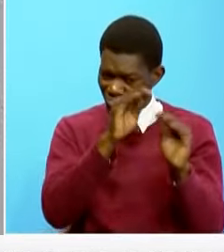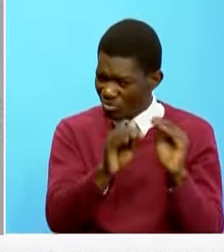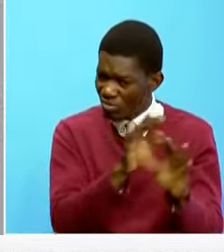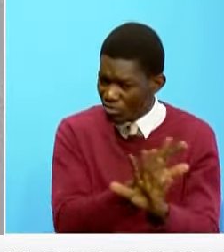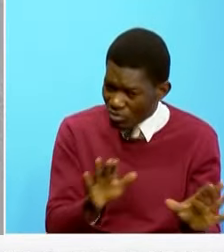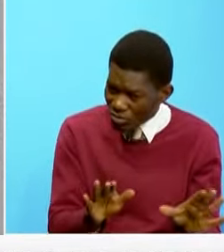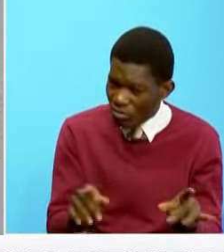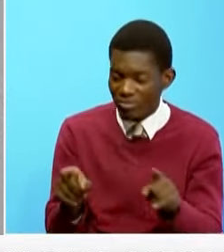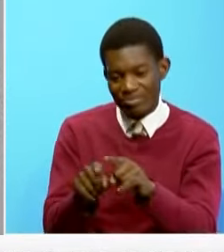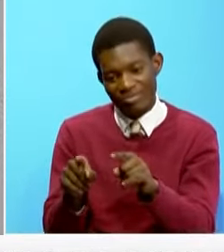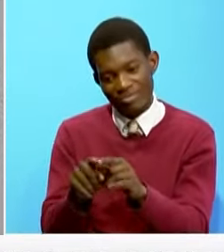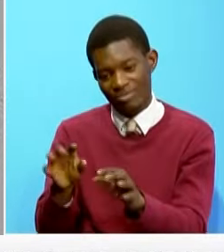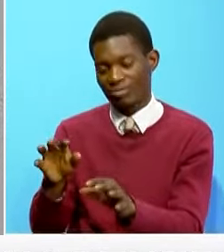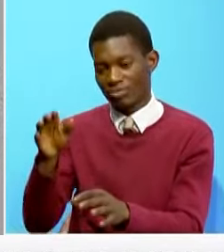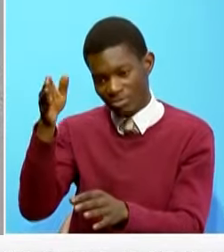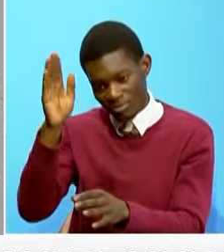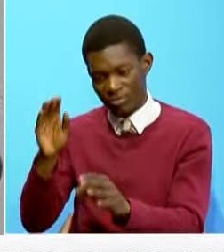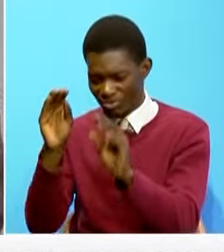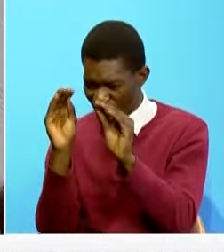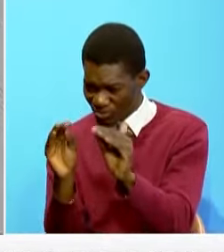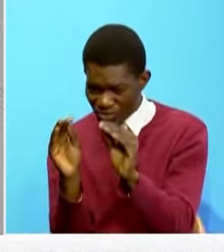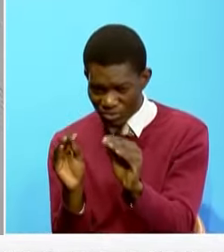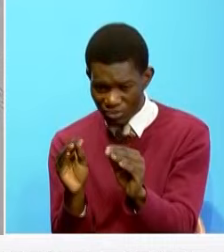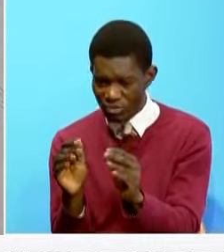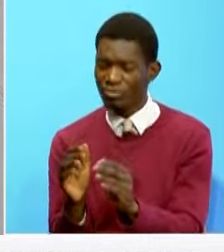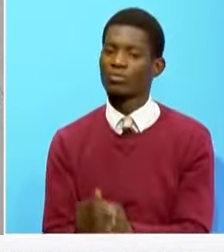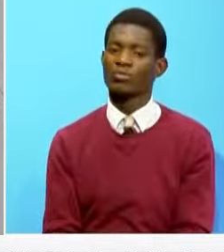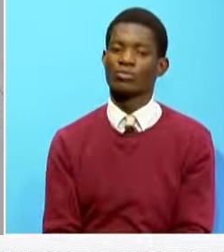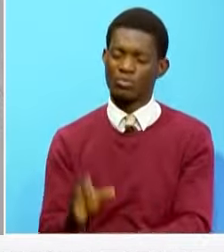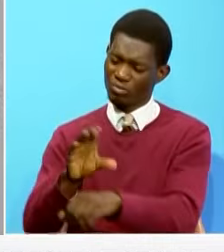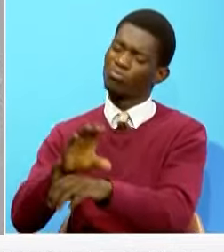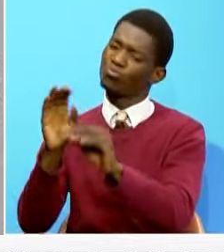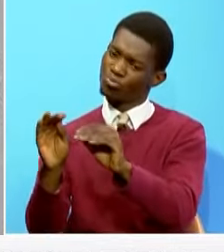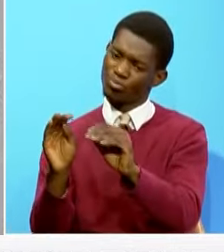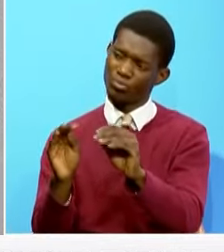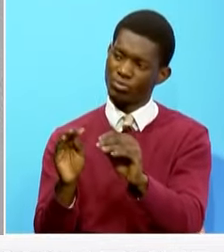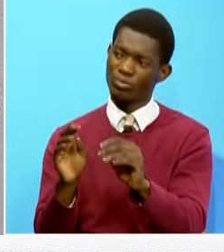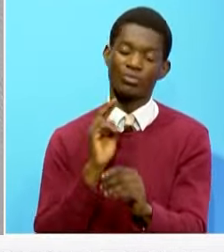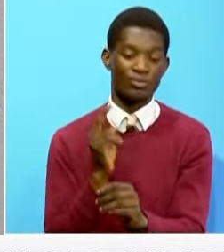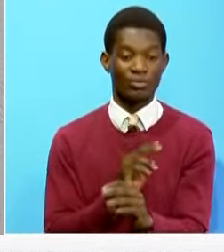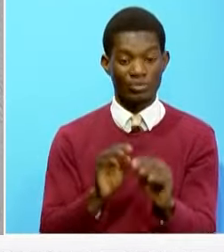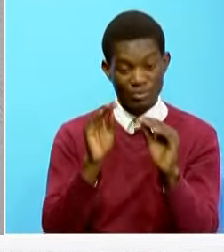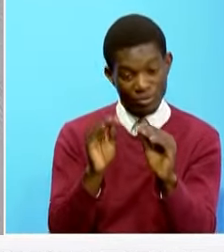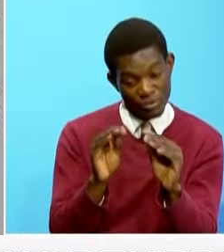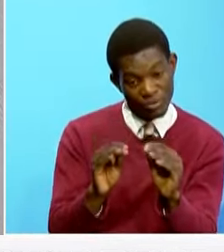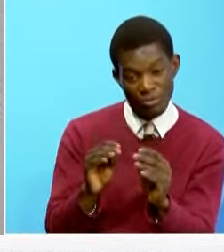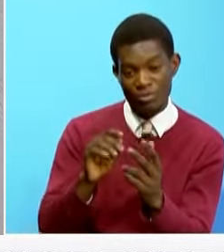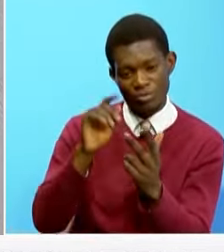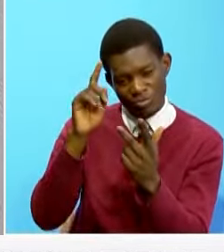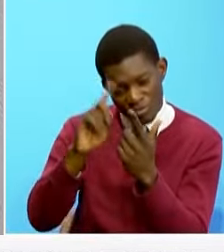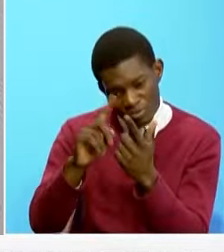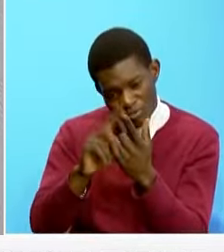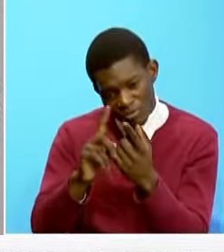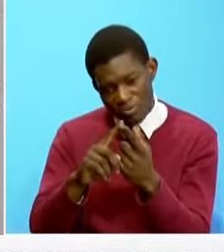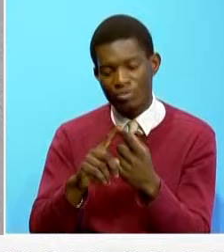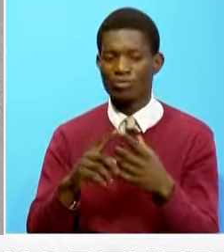healing. So we attend to the medical needs and also the spiritual needs of the patients. So here what we